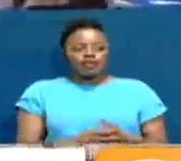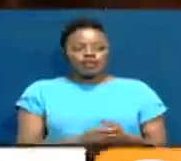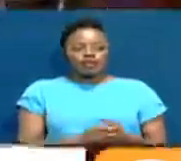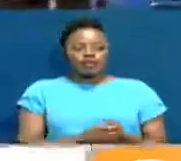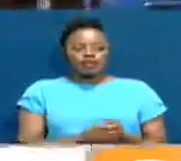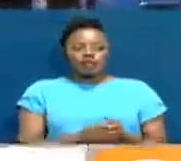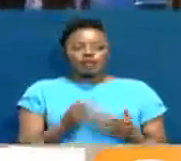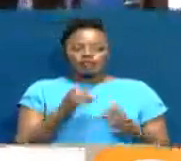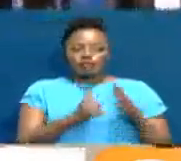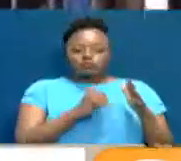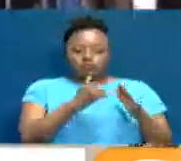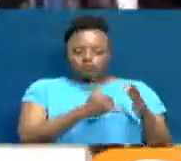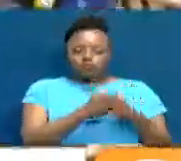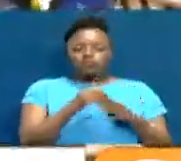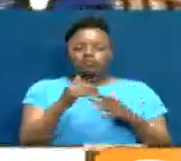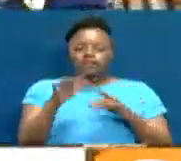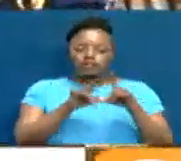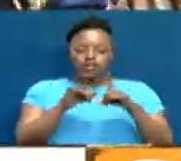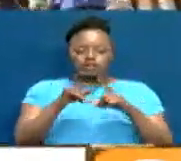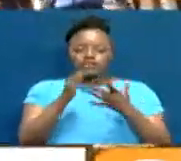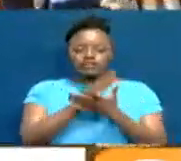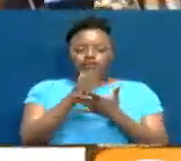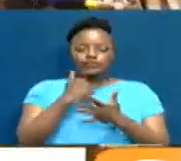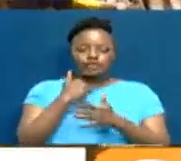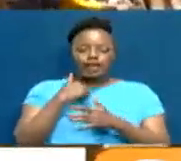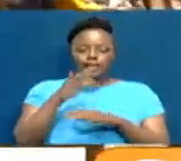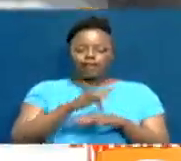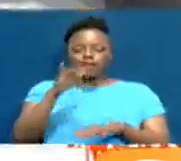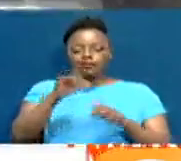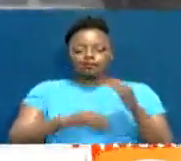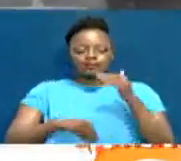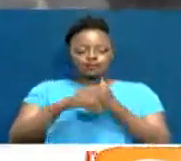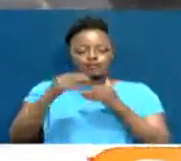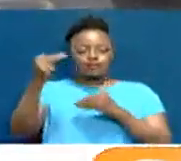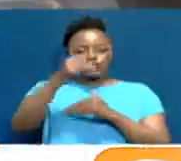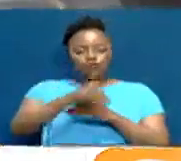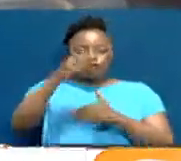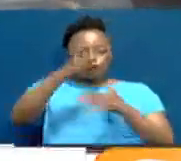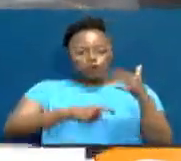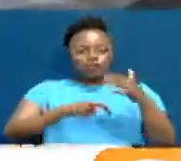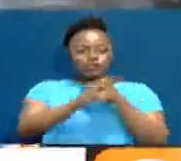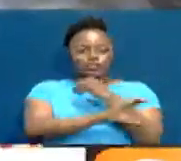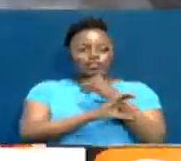Aside from manufacturing, the transport sector has been the worst hit by the increase in fuel prices in the country.